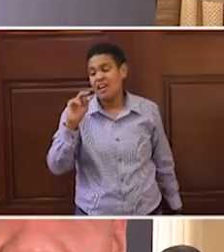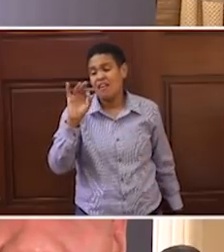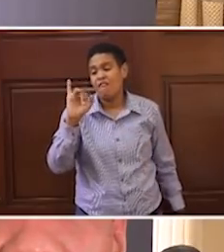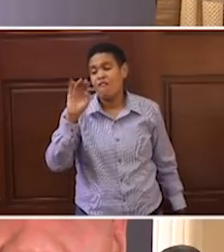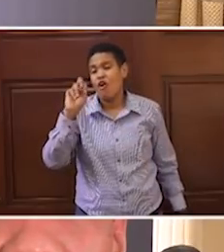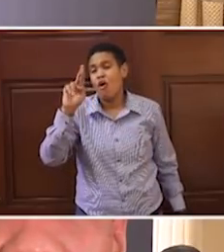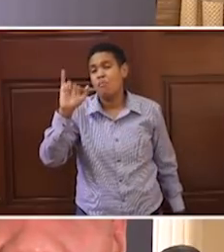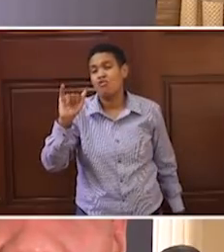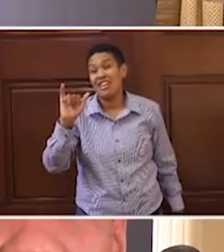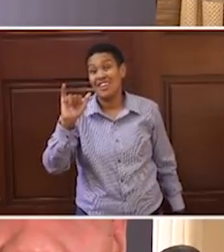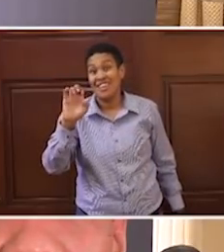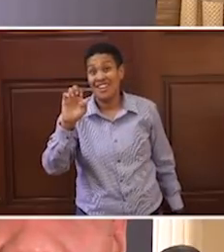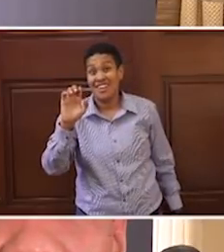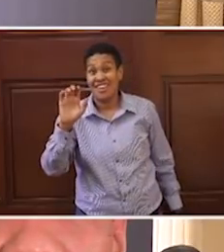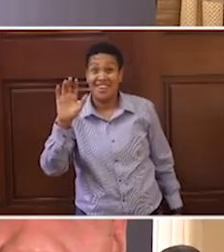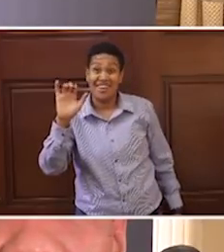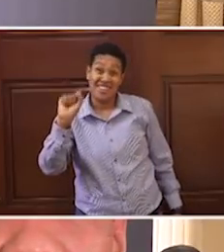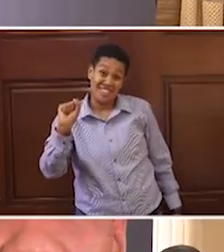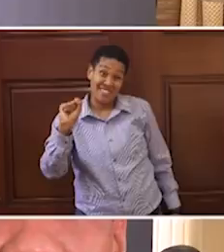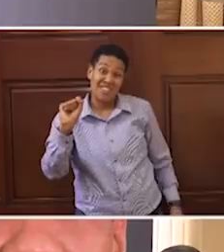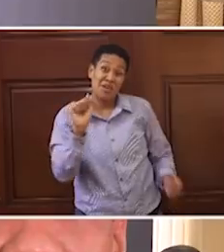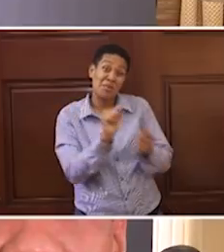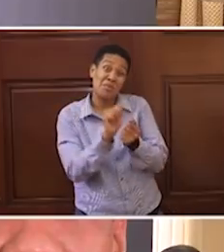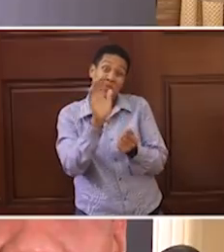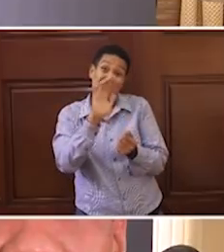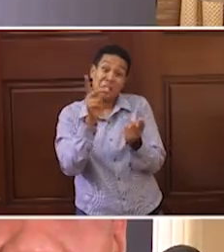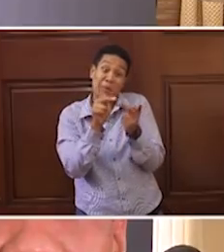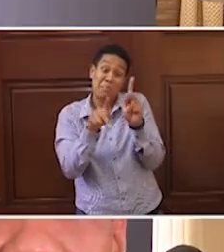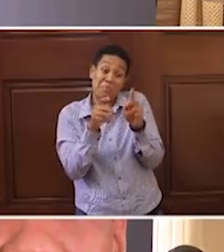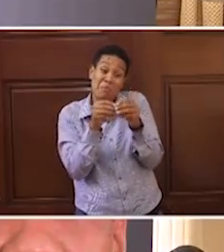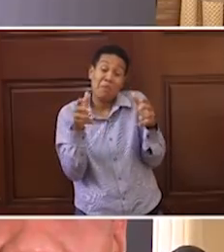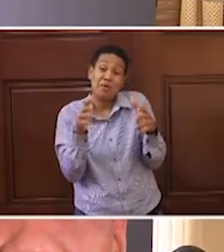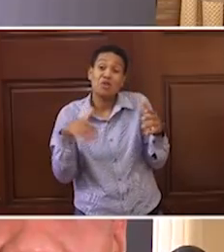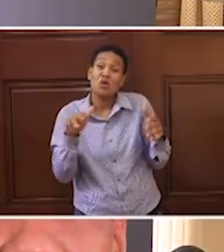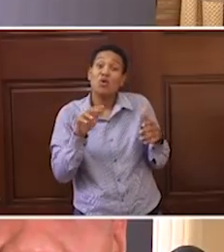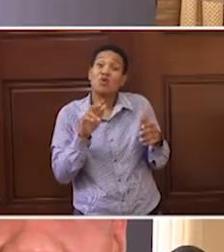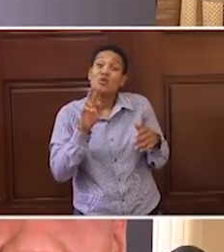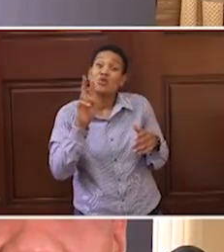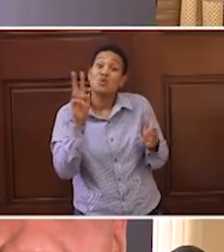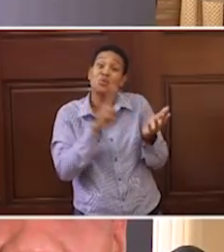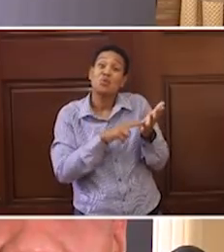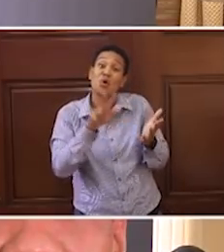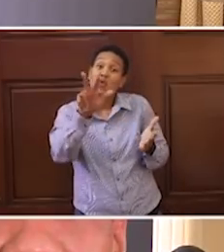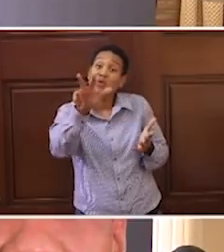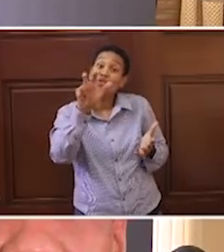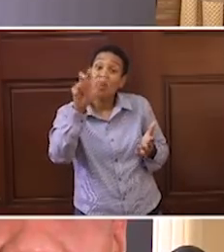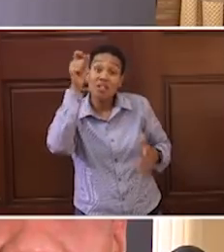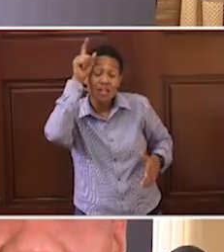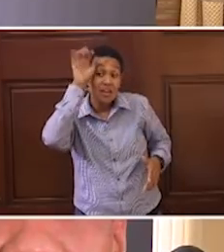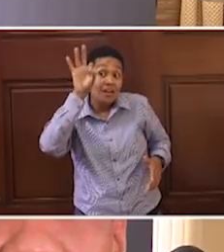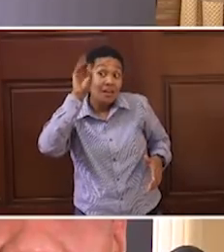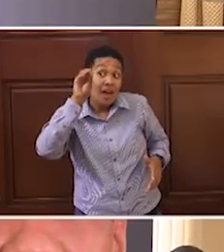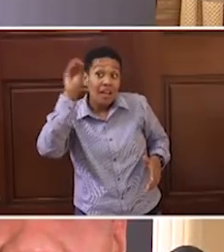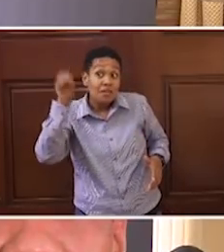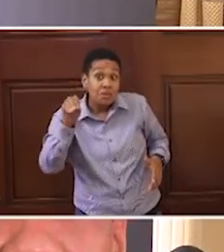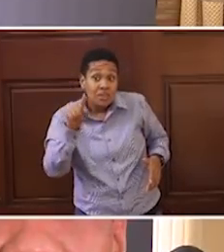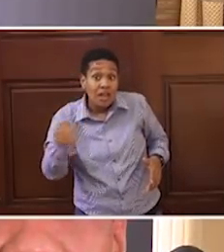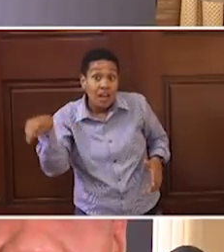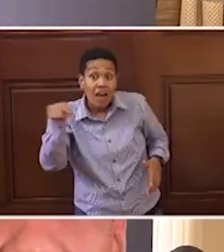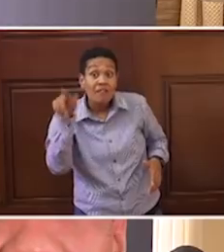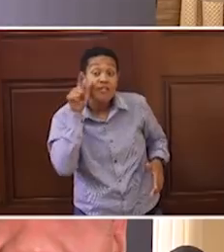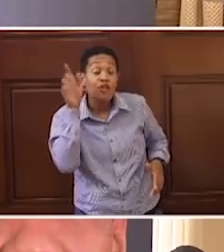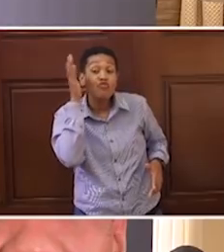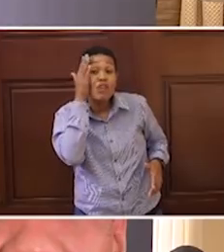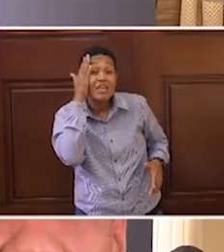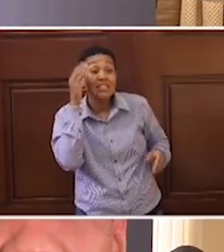a population of close to 2,300, with 90% of the